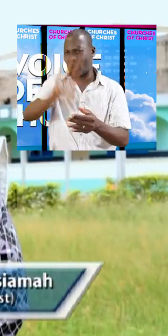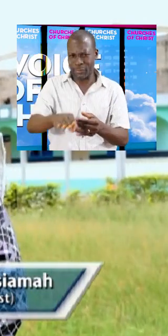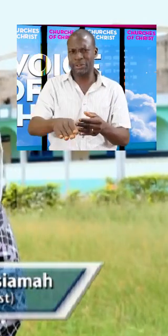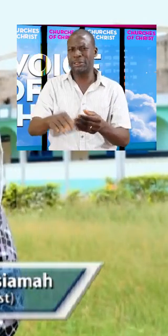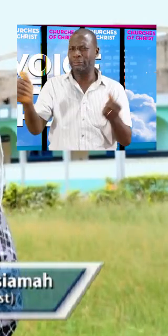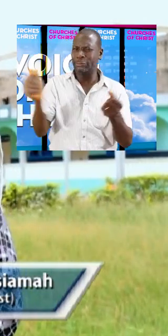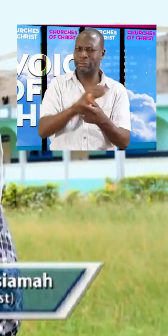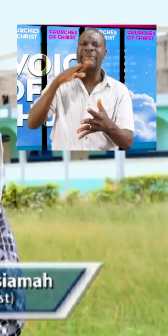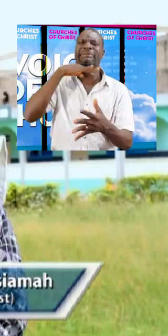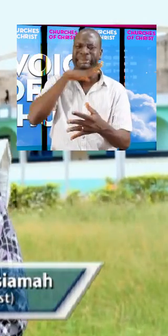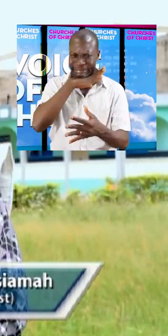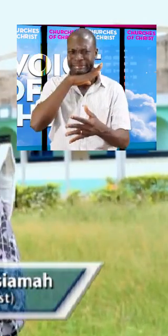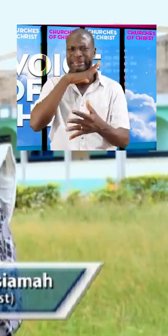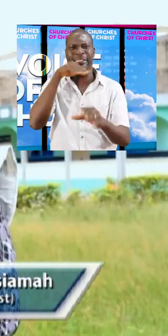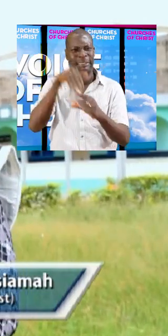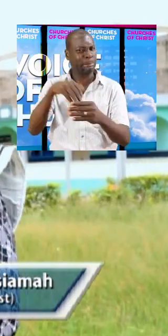ene kankan no emfrimu